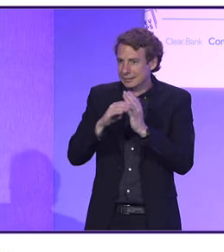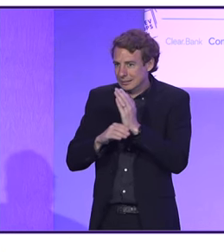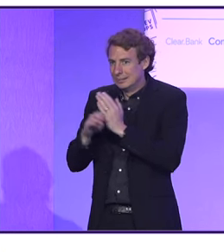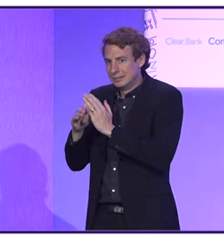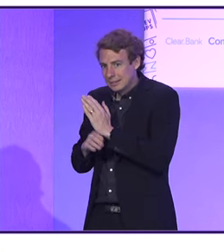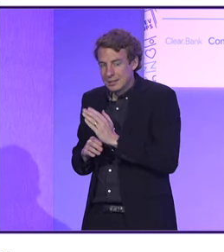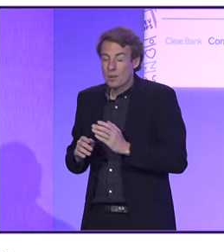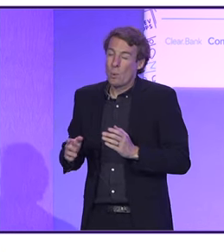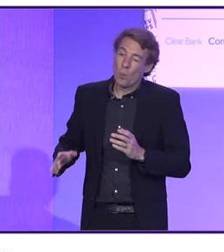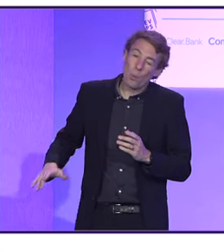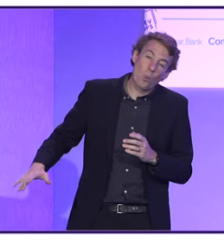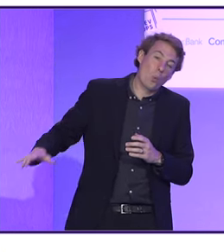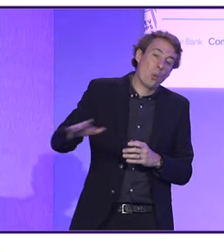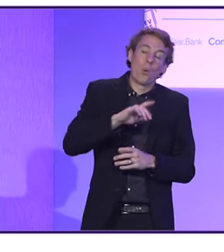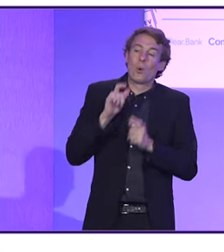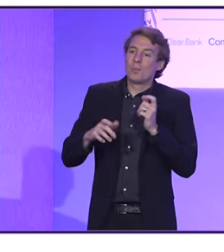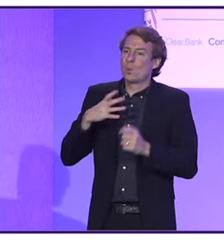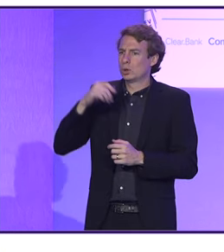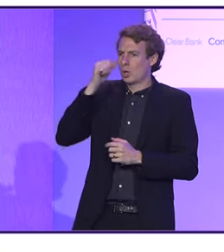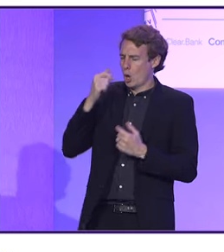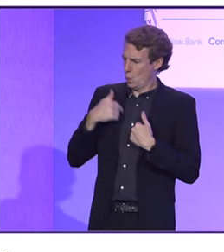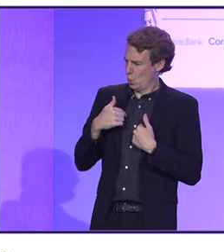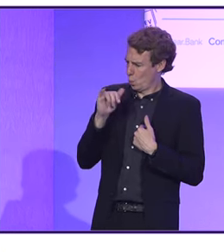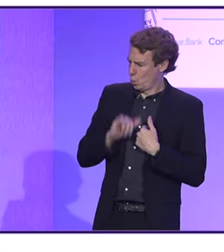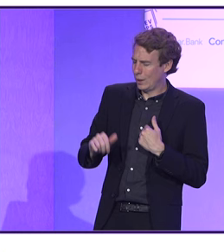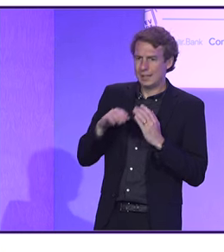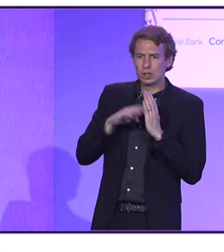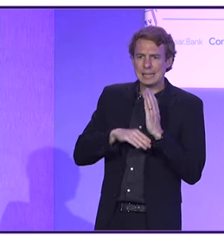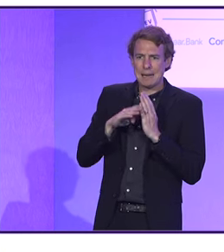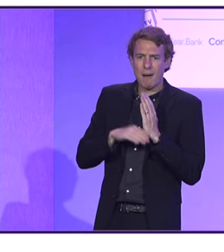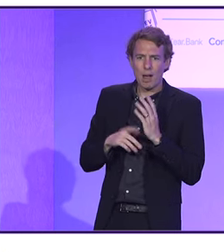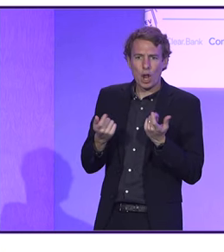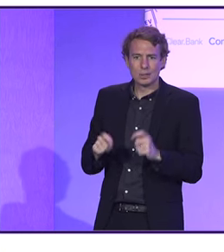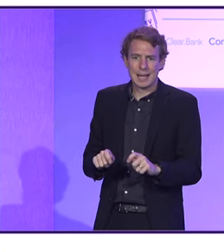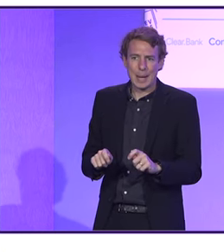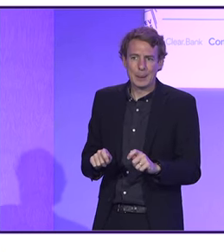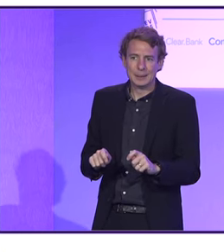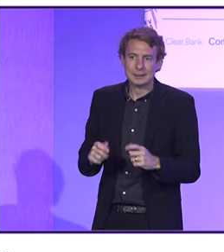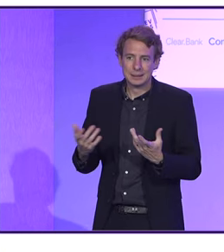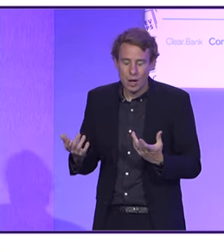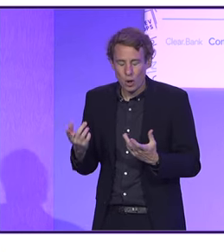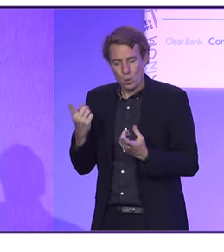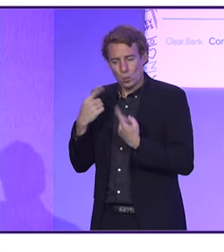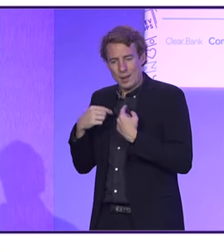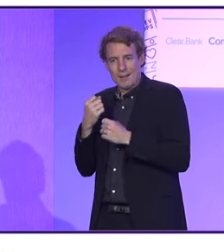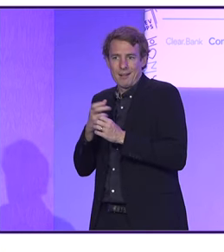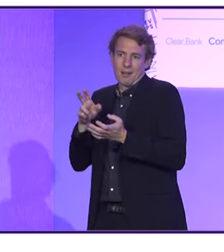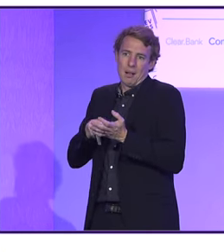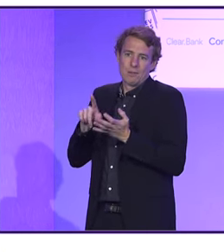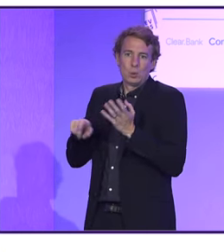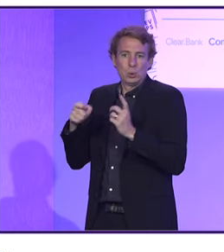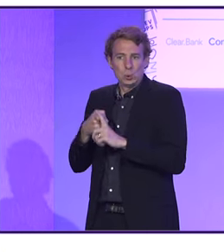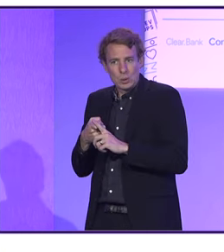tier they were going to be in. Now, usually information on GovUK is available on GovUK, and we're the authoritative source, but we're not the only